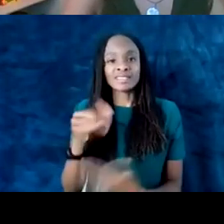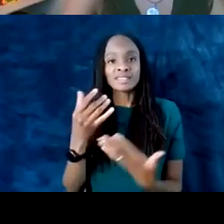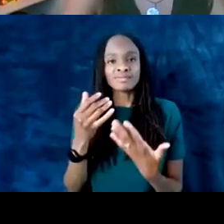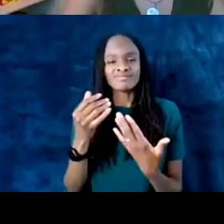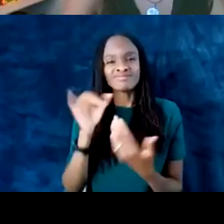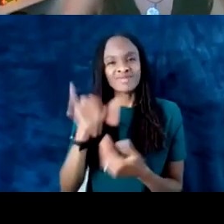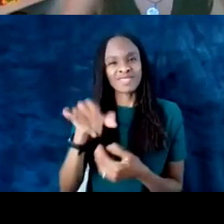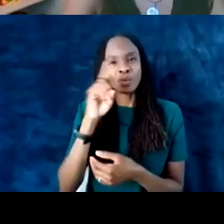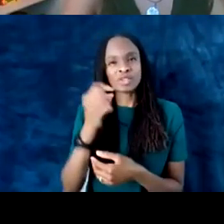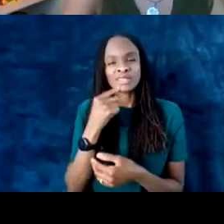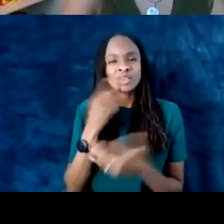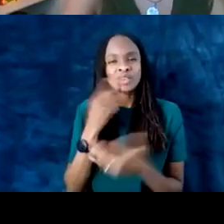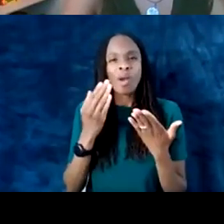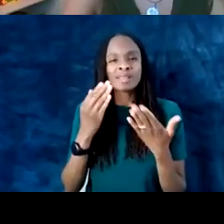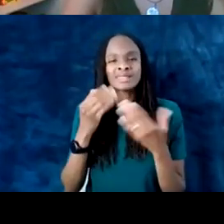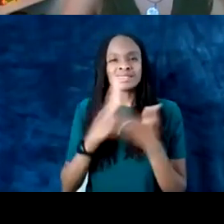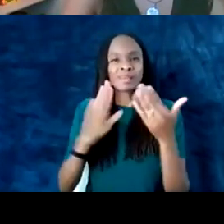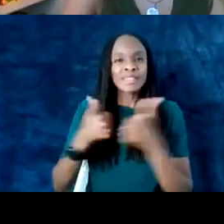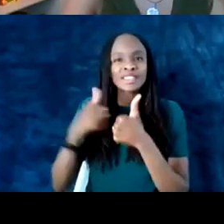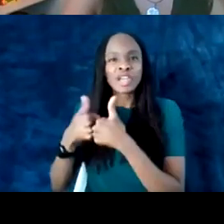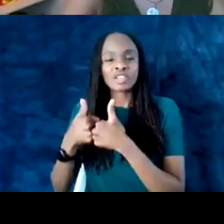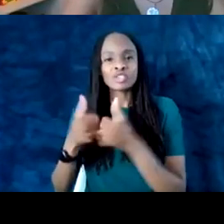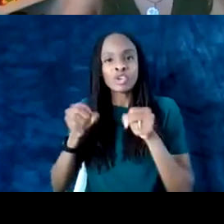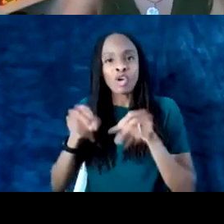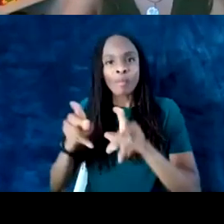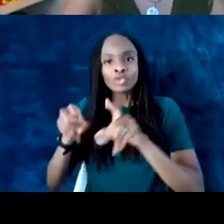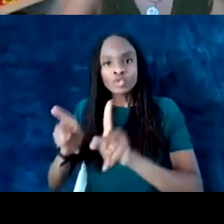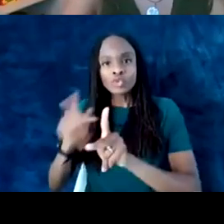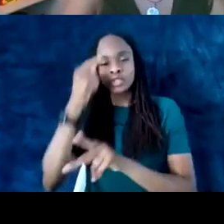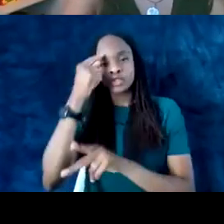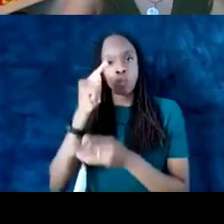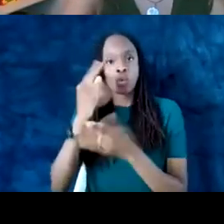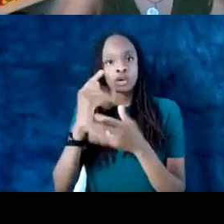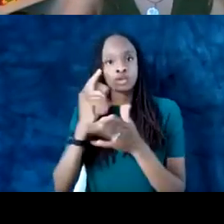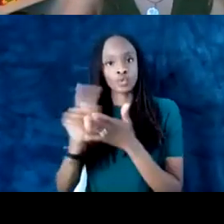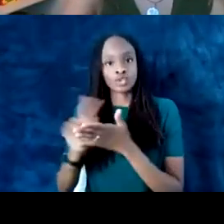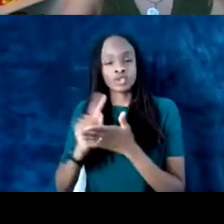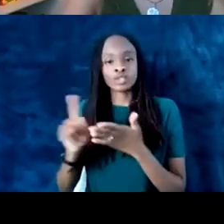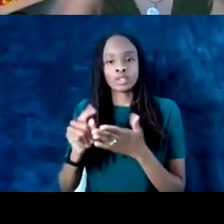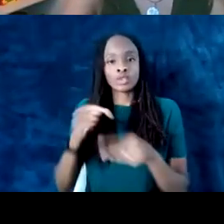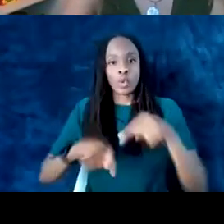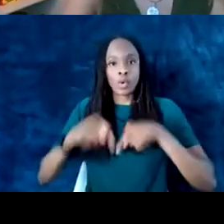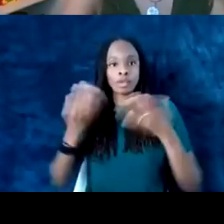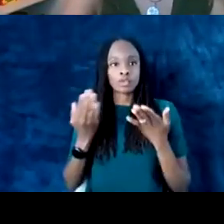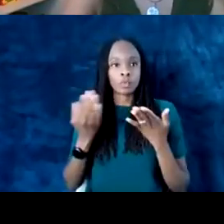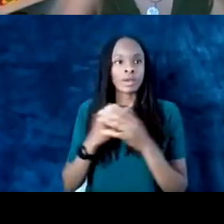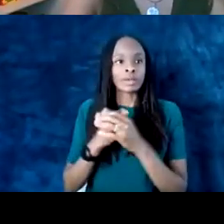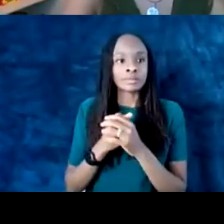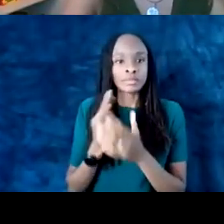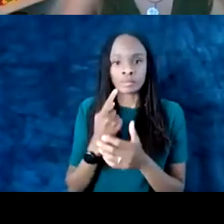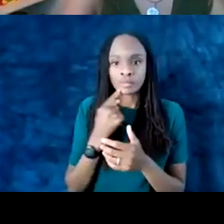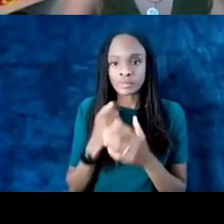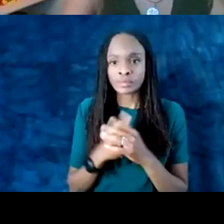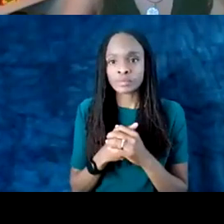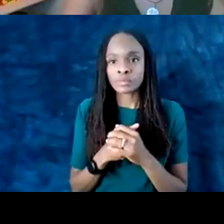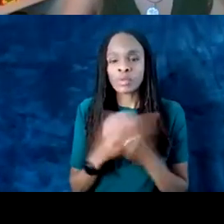are the challenges and opportunities of research, you know, and going back to the, you know, what I think, Lisa, what you brought up is, you know,